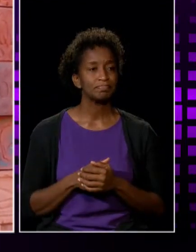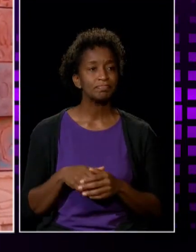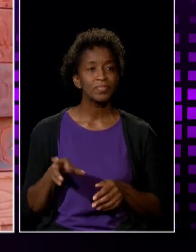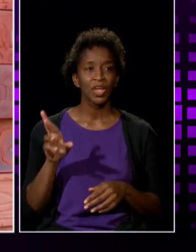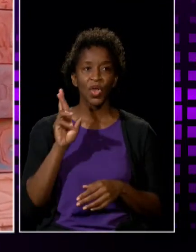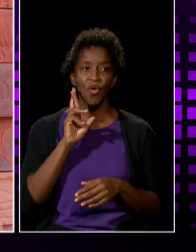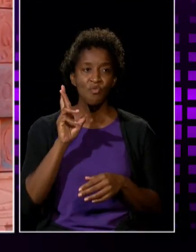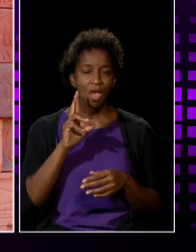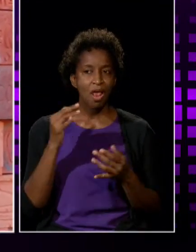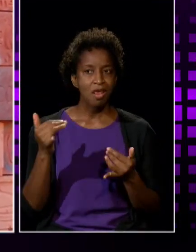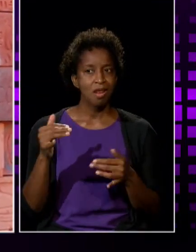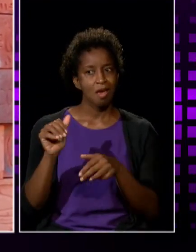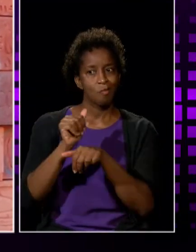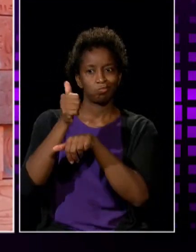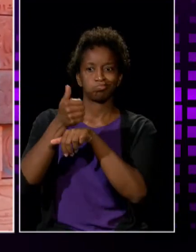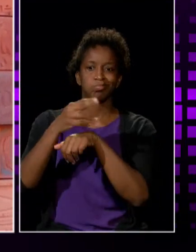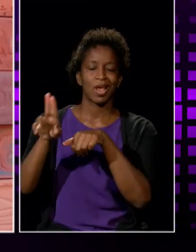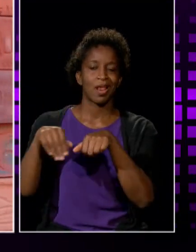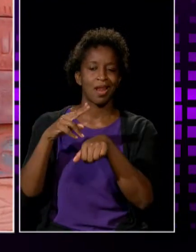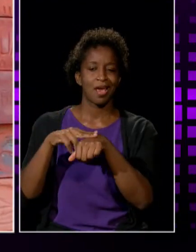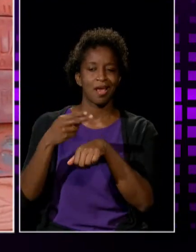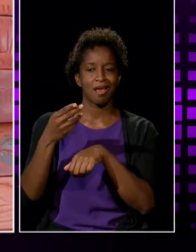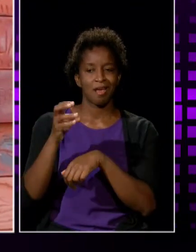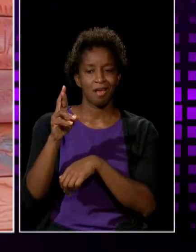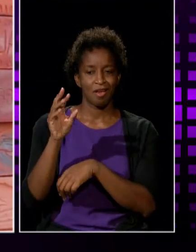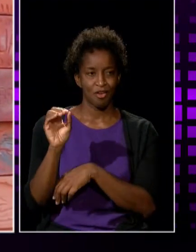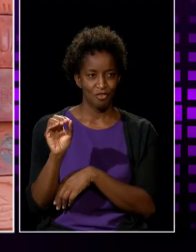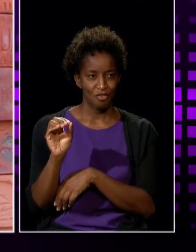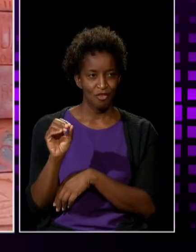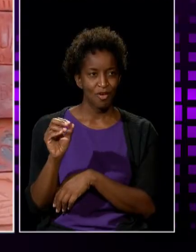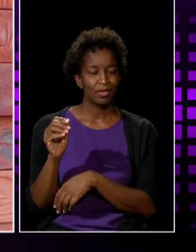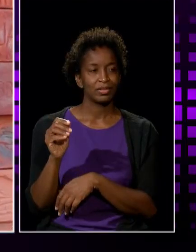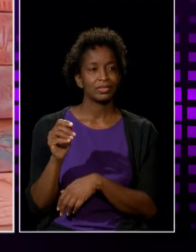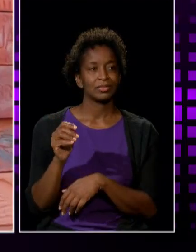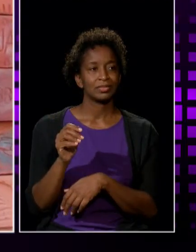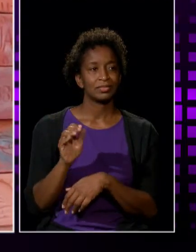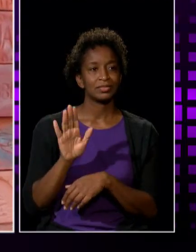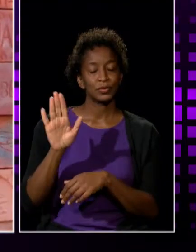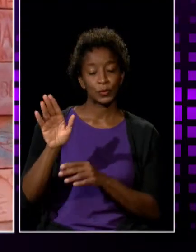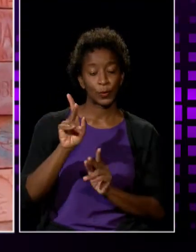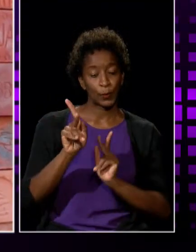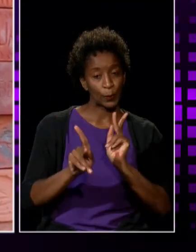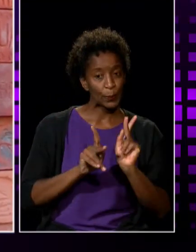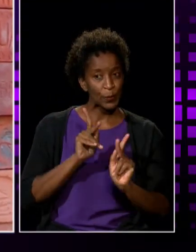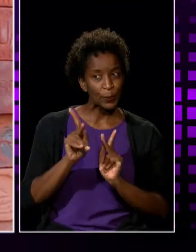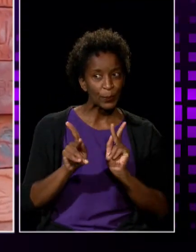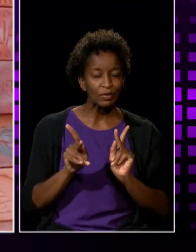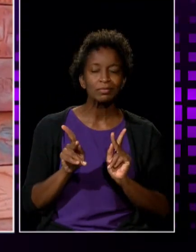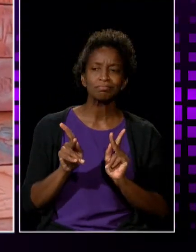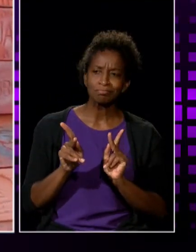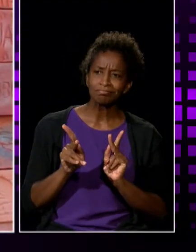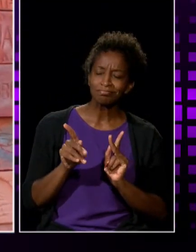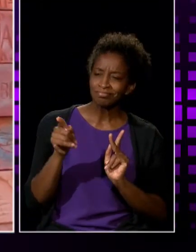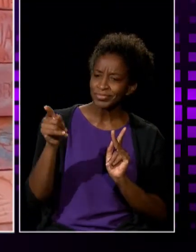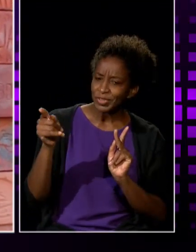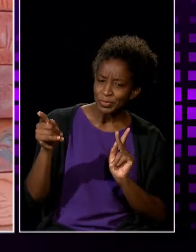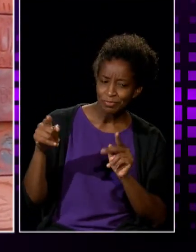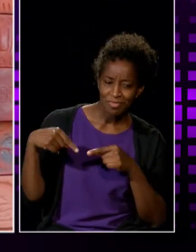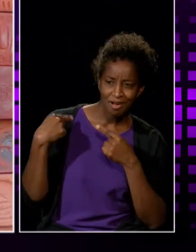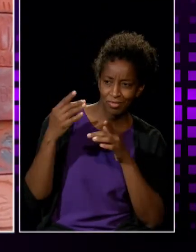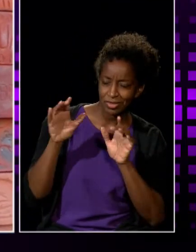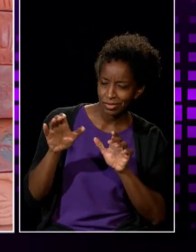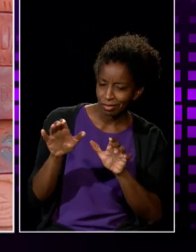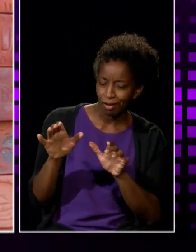Barbados, I'm just happy that she's recognized by her people for doing what she did,